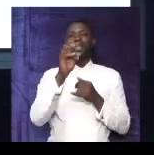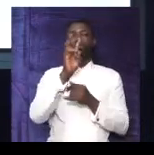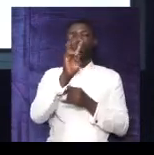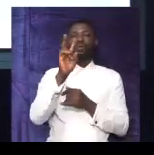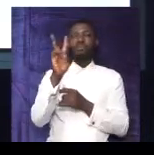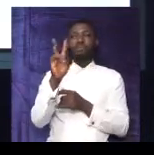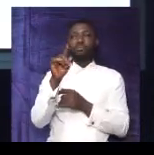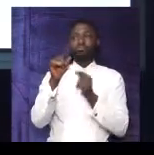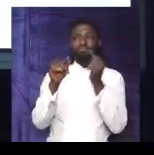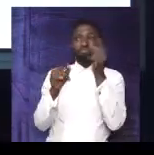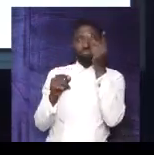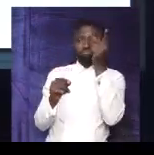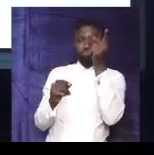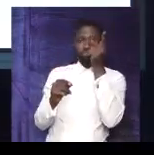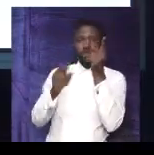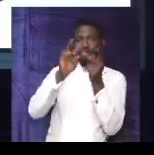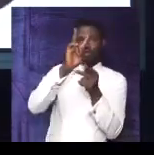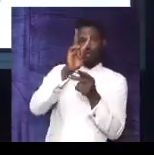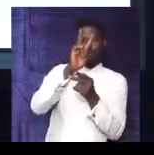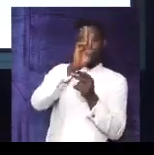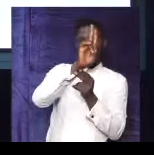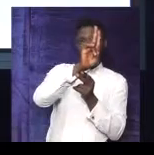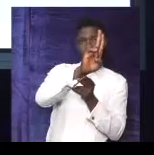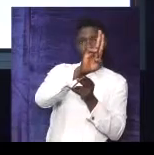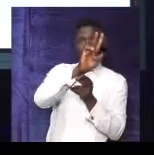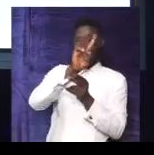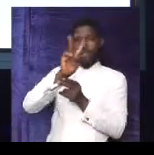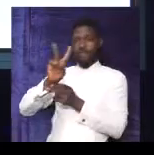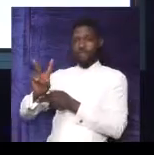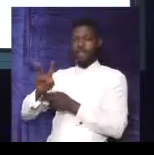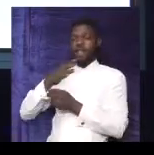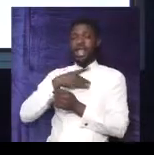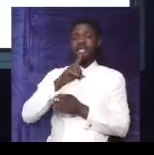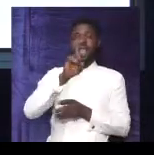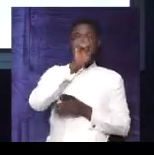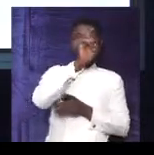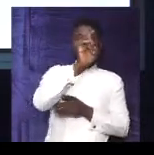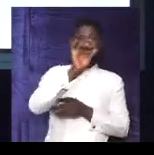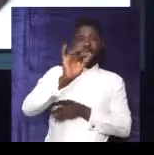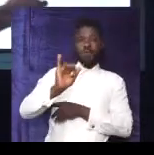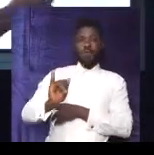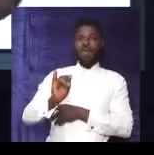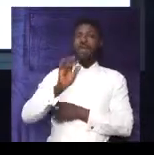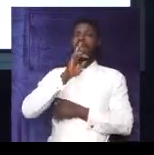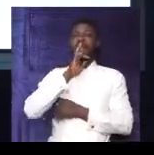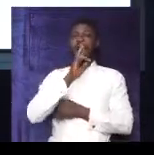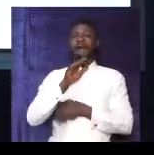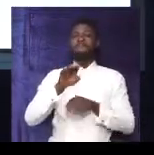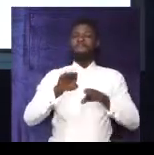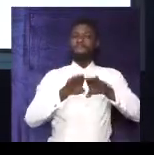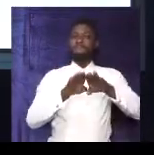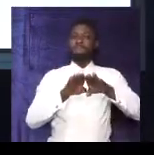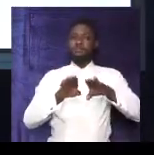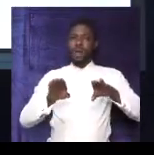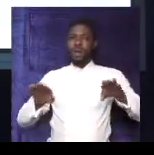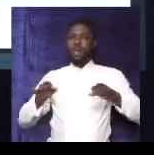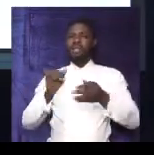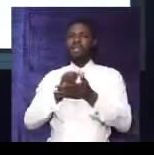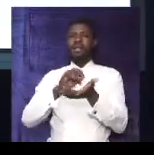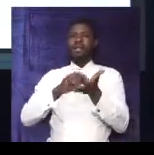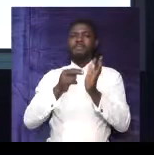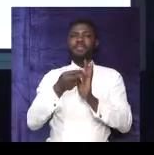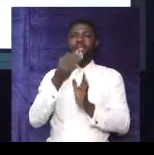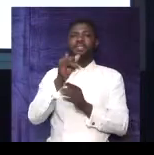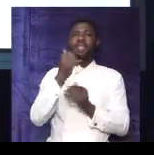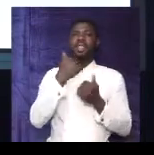UV, this line, and line XY, this line, are parallel. That